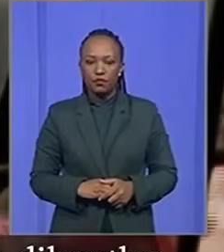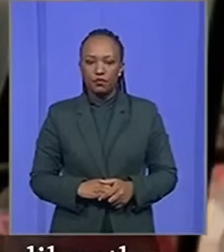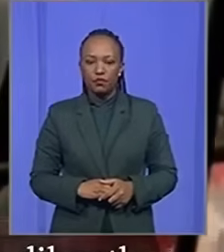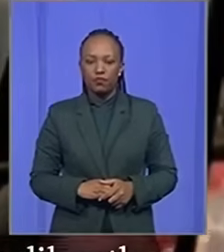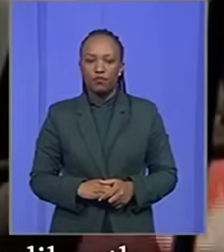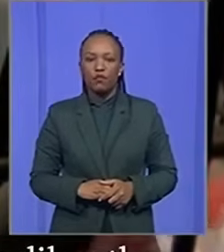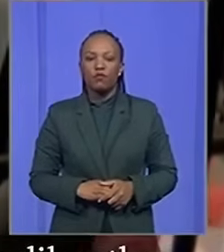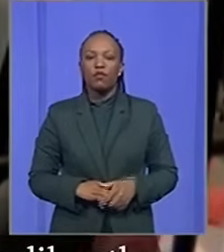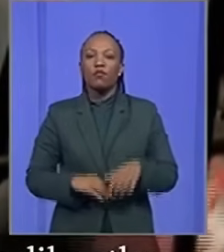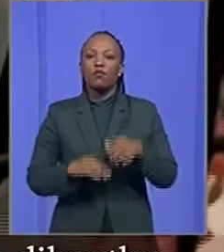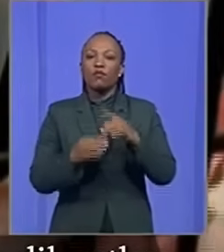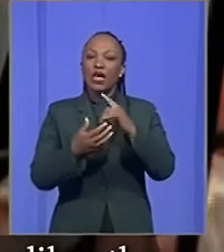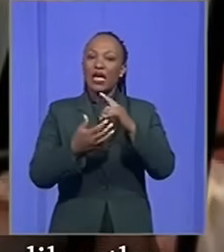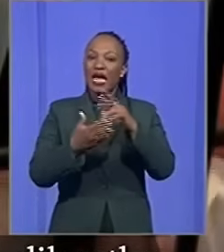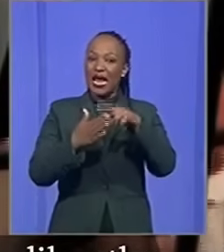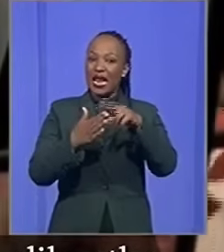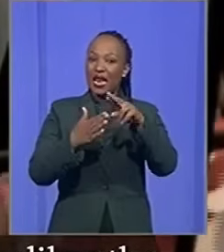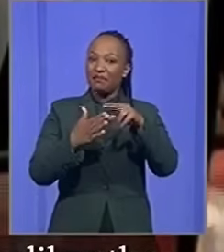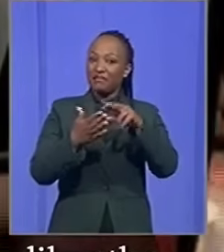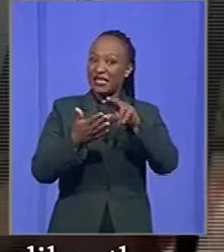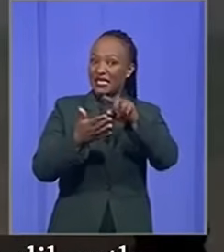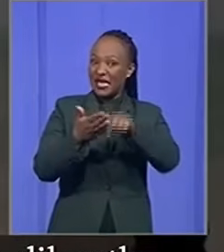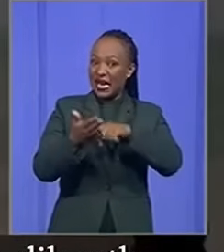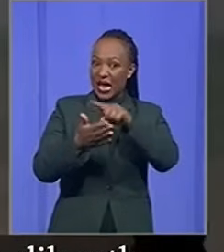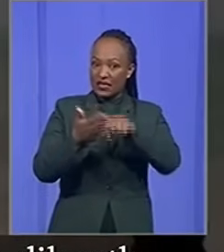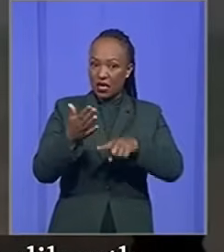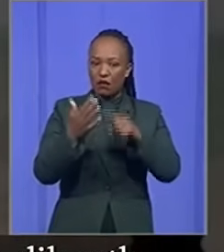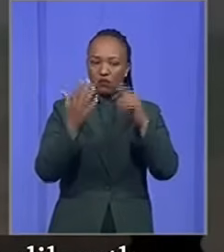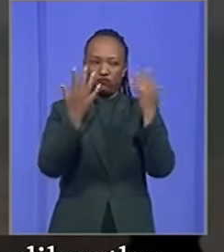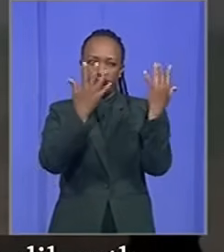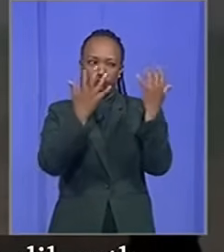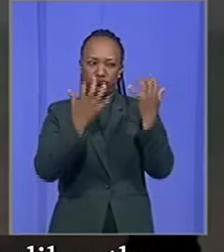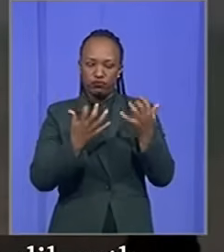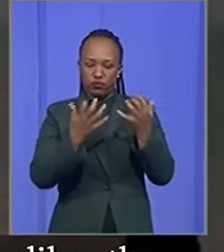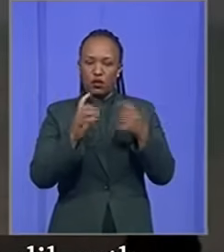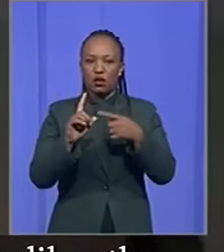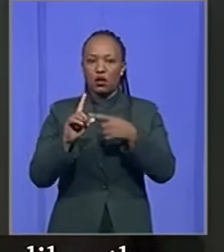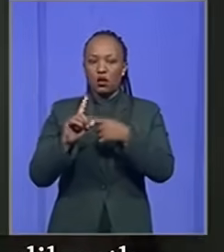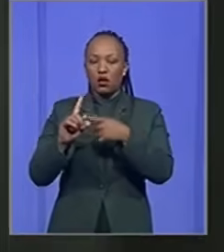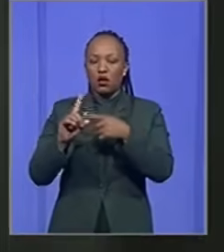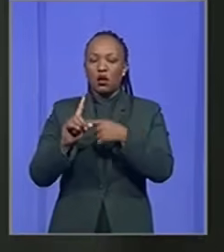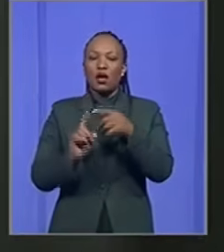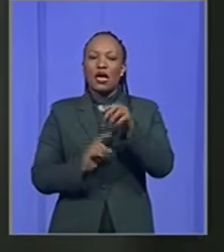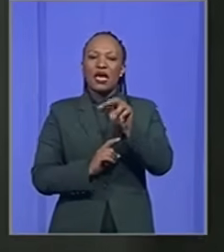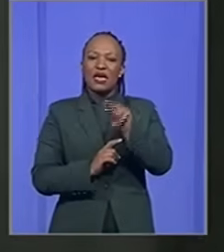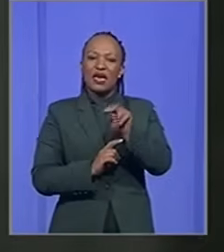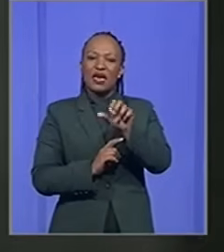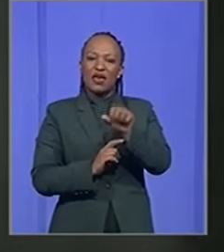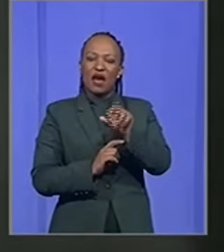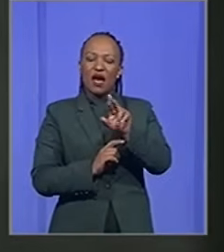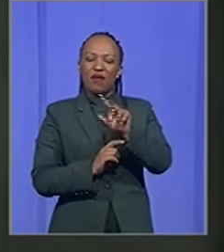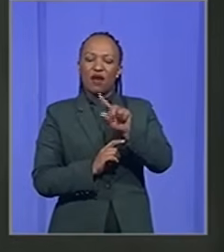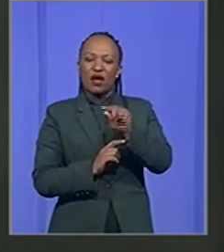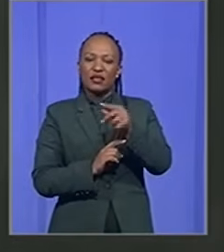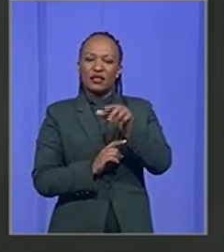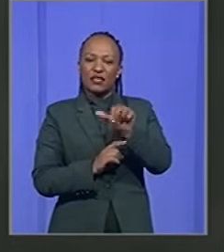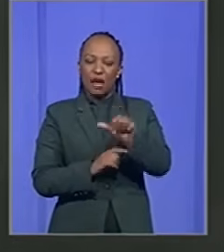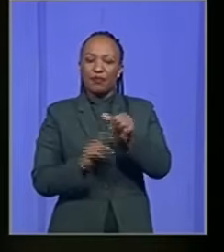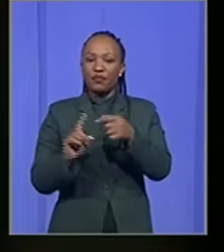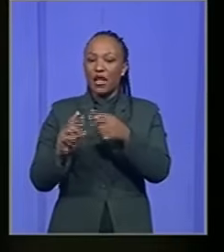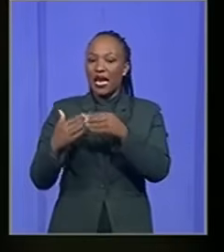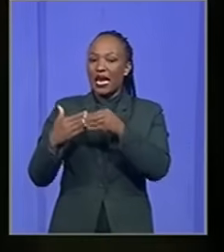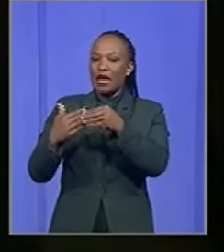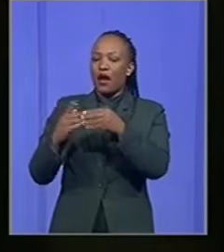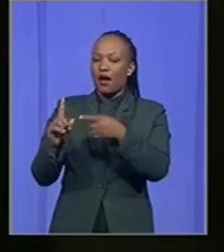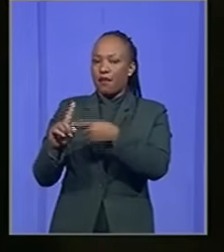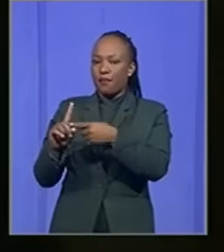Balwa ha dikgetho ho ne ho hlahisa eka mokga wa Bharatiya Janata o eteletsweng pele ke mopresidente Narendra Modi monyetla